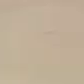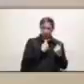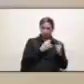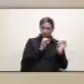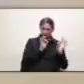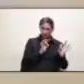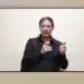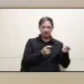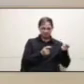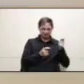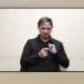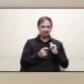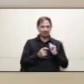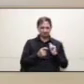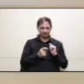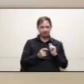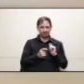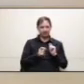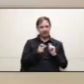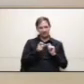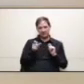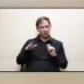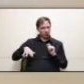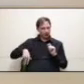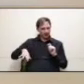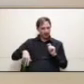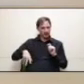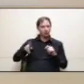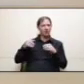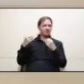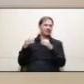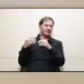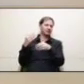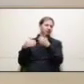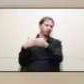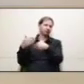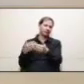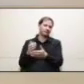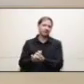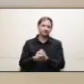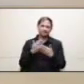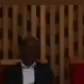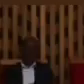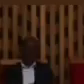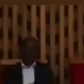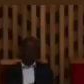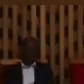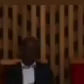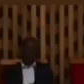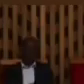are currently paying, and then those that have not, we are still working on that matter. Thanks.